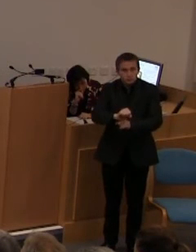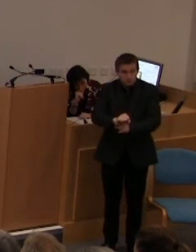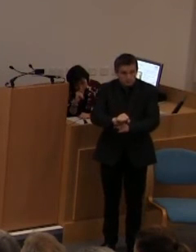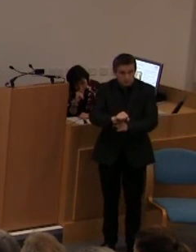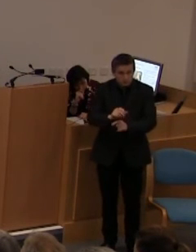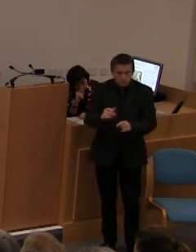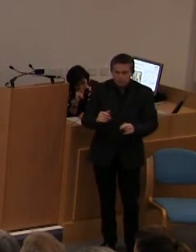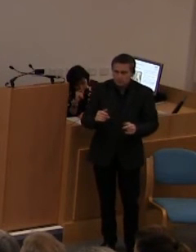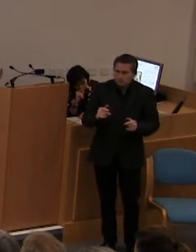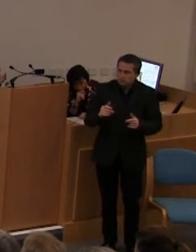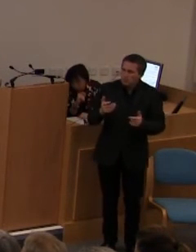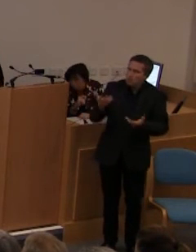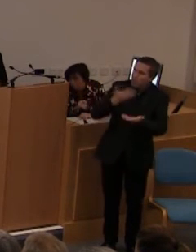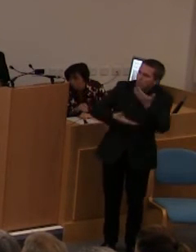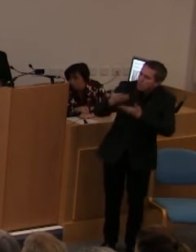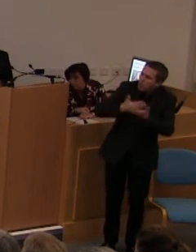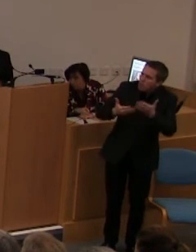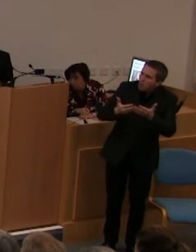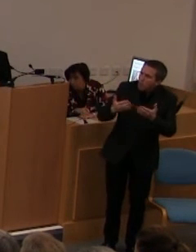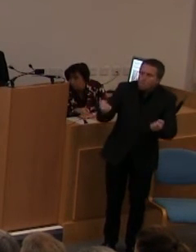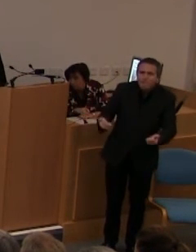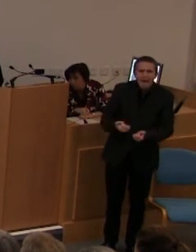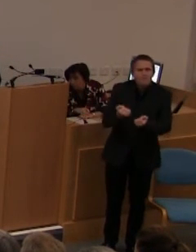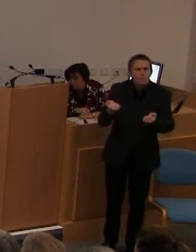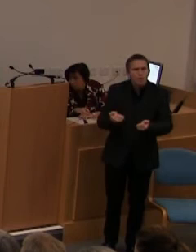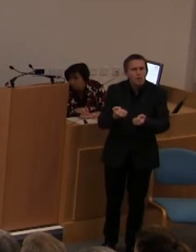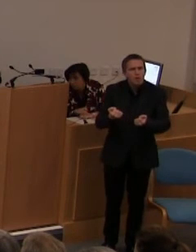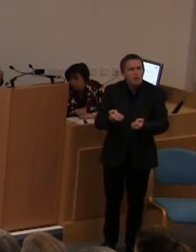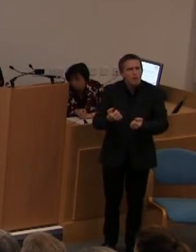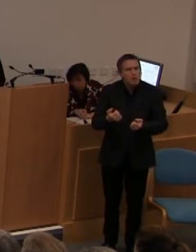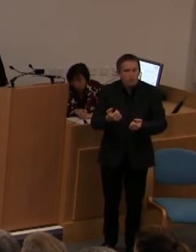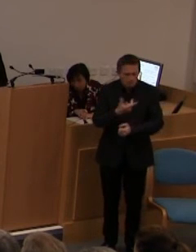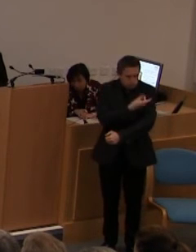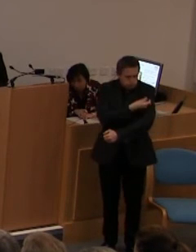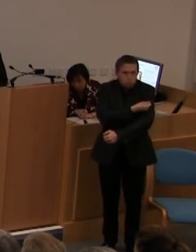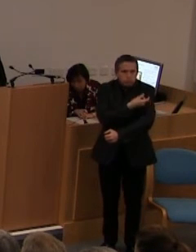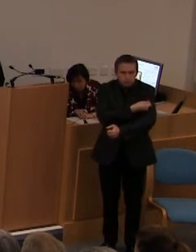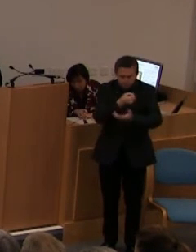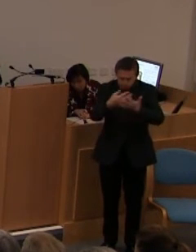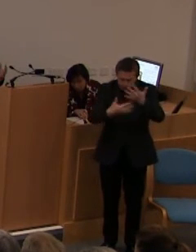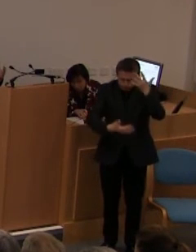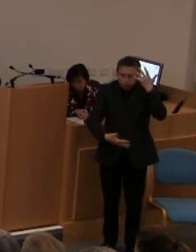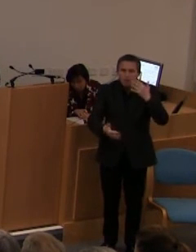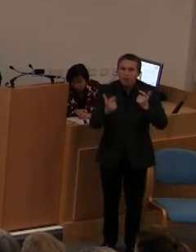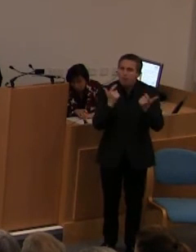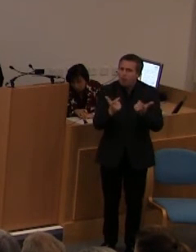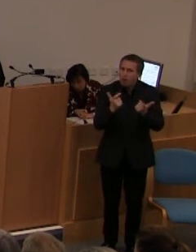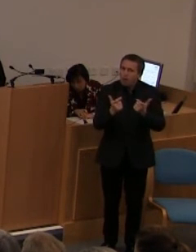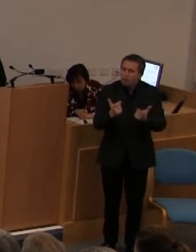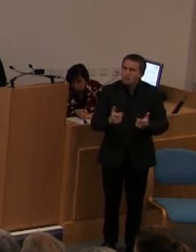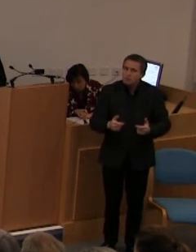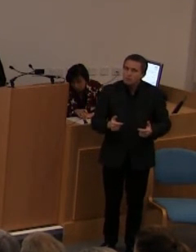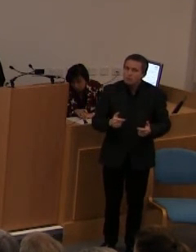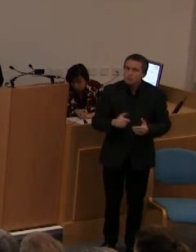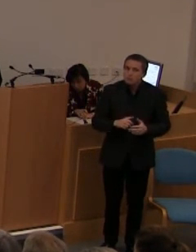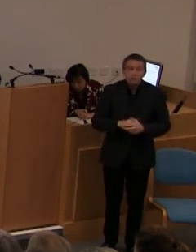think none of us were truly aware just how many vaccinations she can now get. There's been quite a bit of